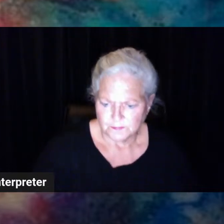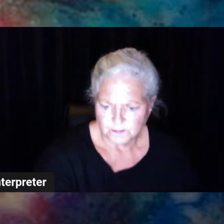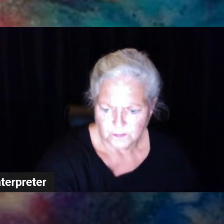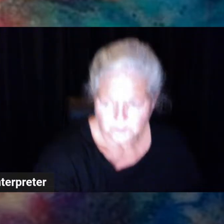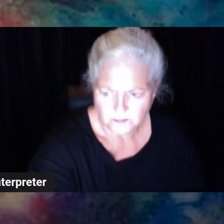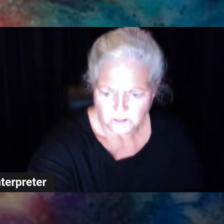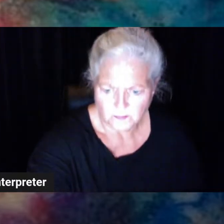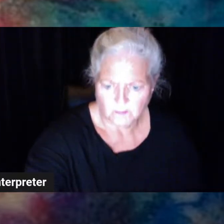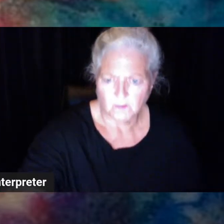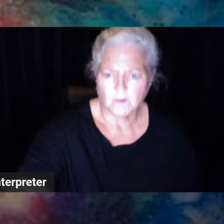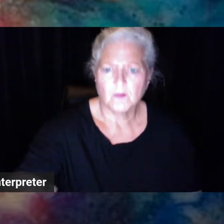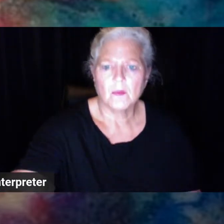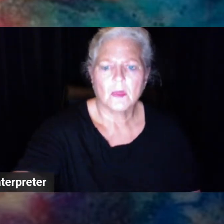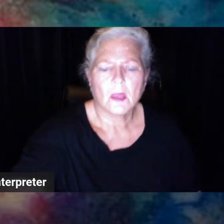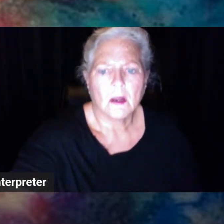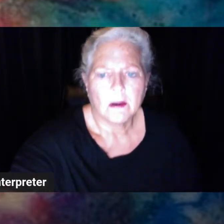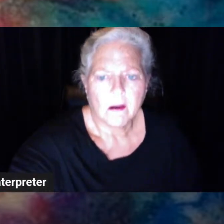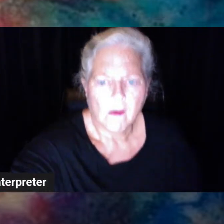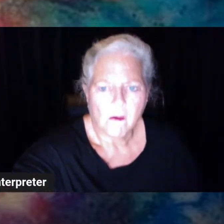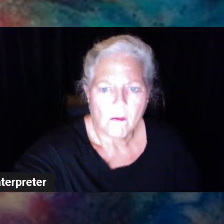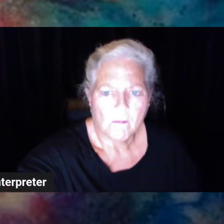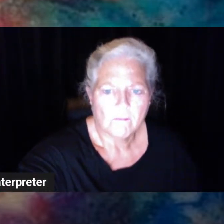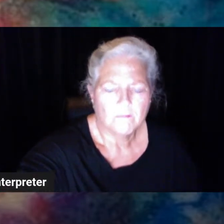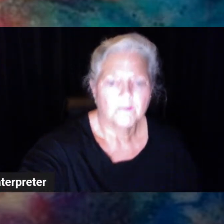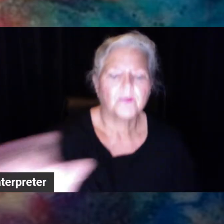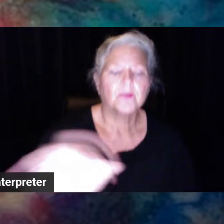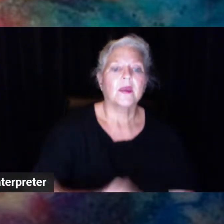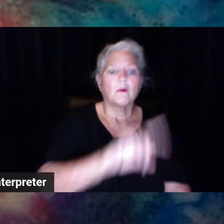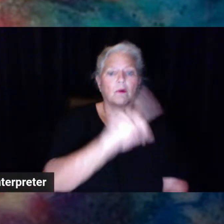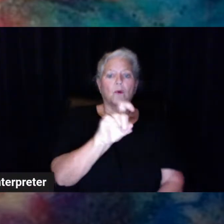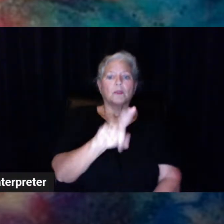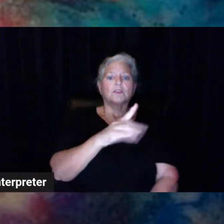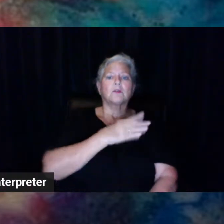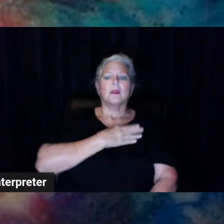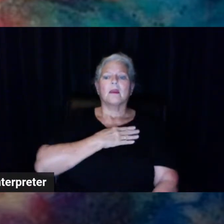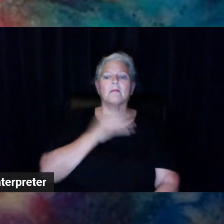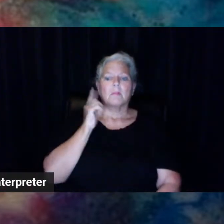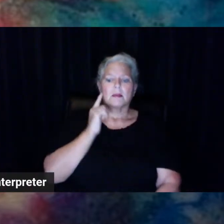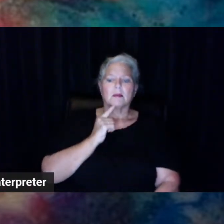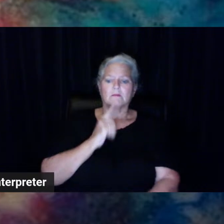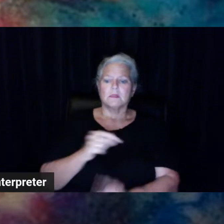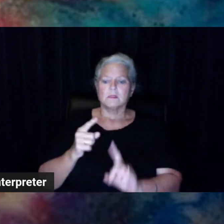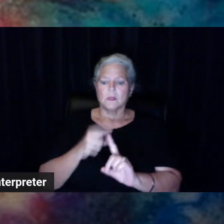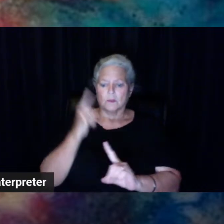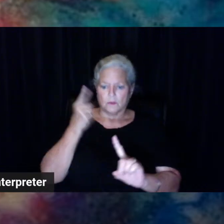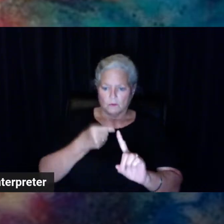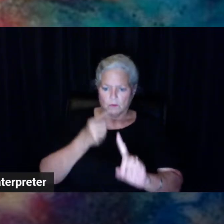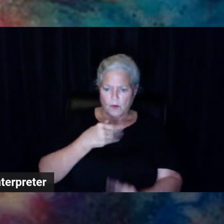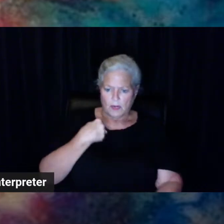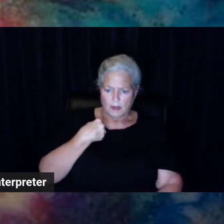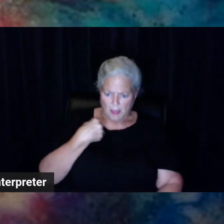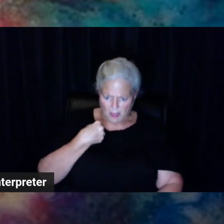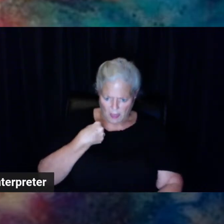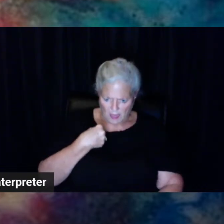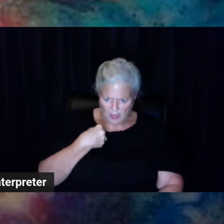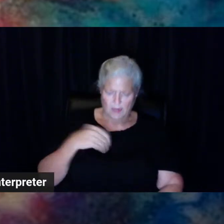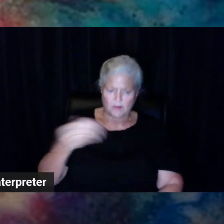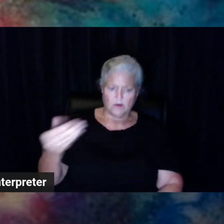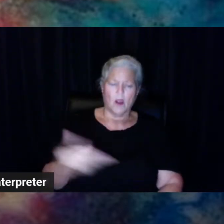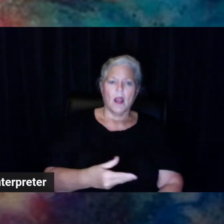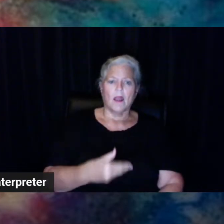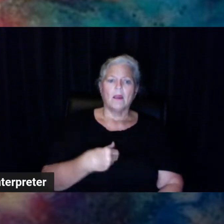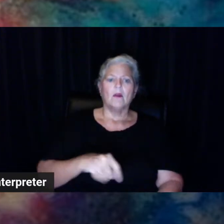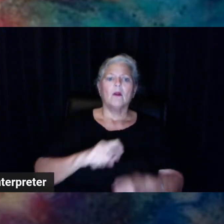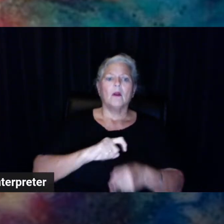were questioning my deafness and gave me a really hard time about that, to the point that I had to hire, or I called the